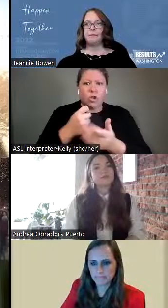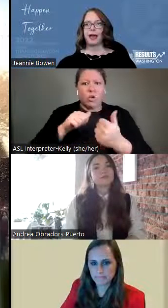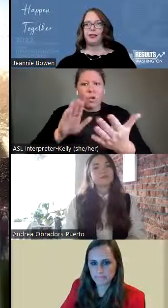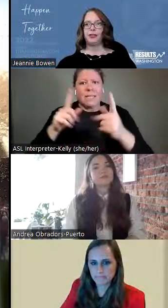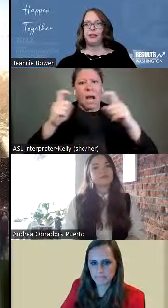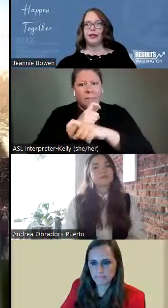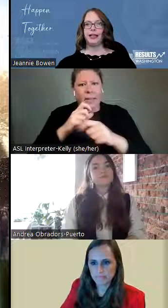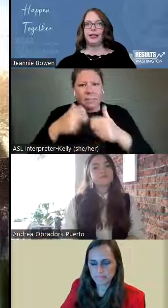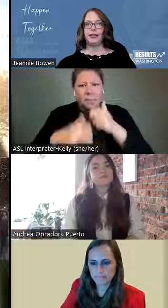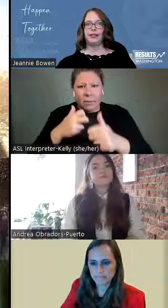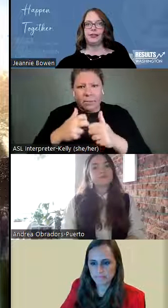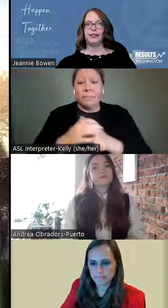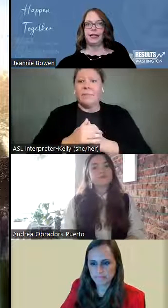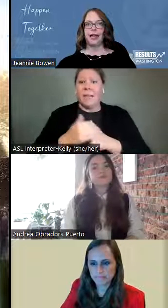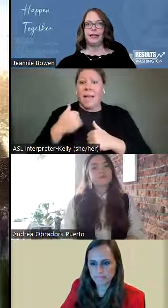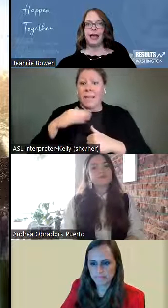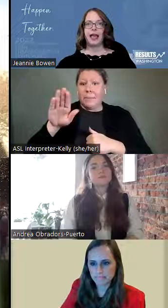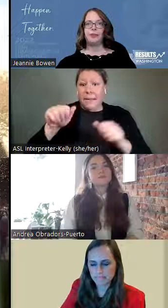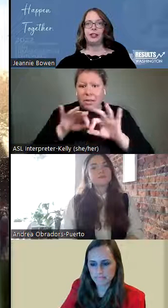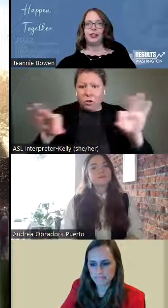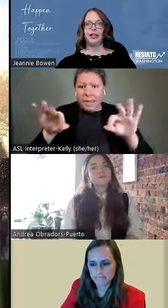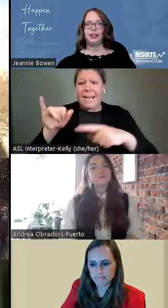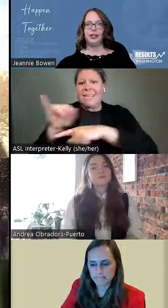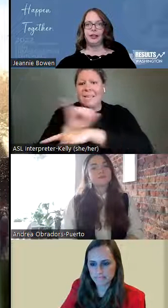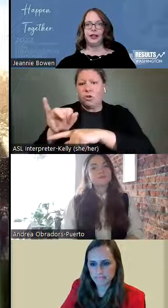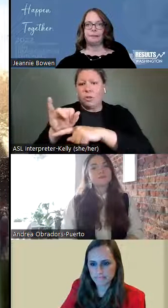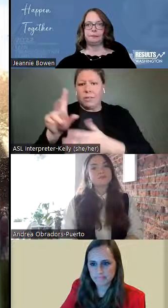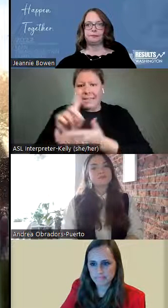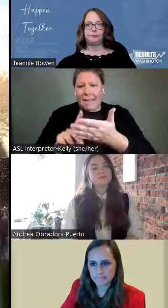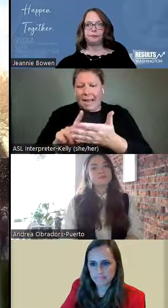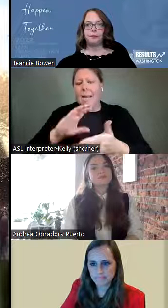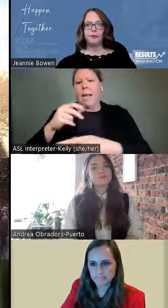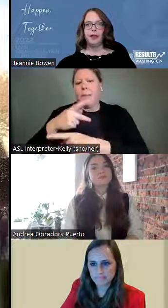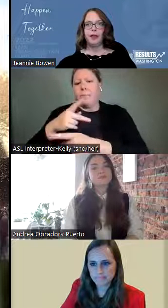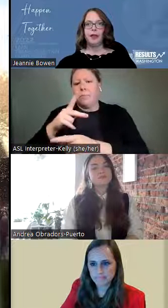She has a bachelor's degree in industrial design and project engineering